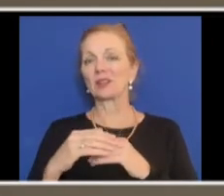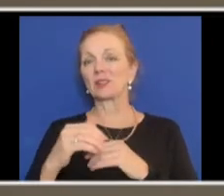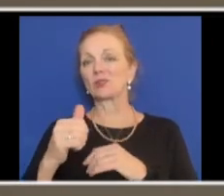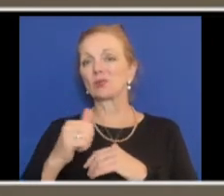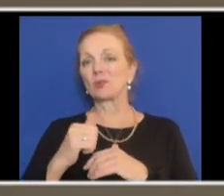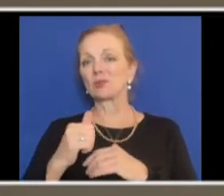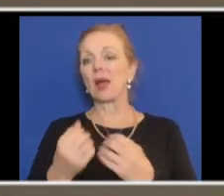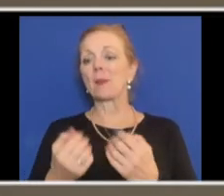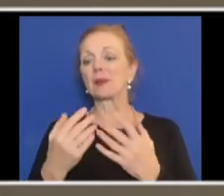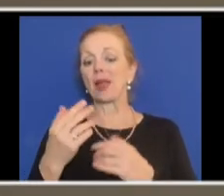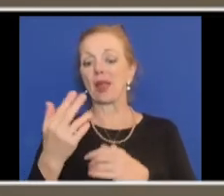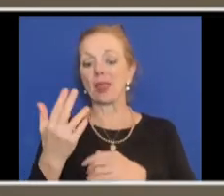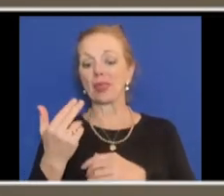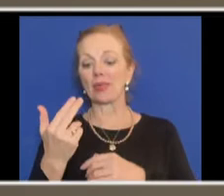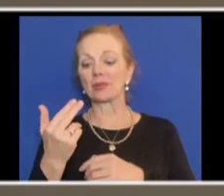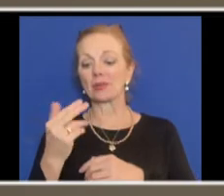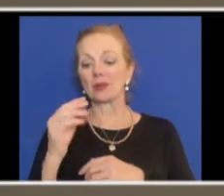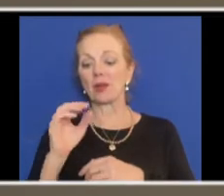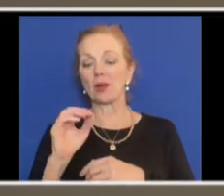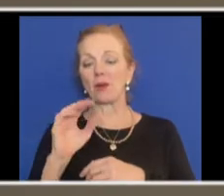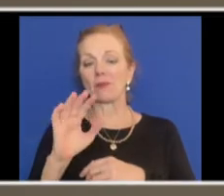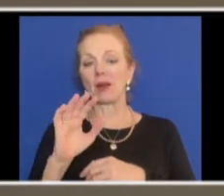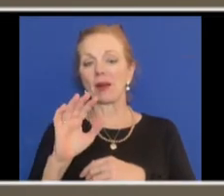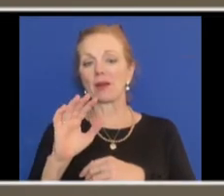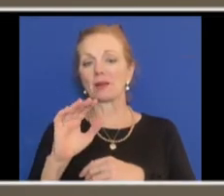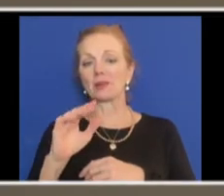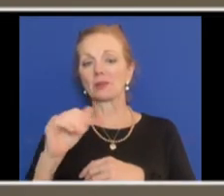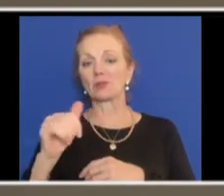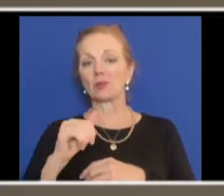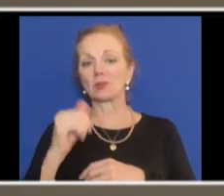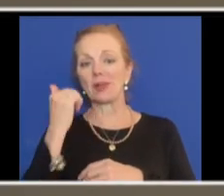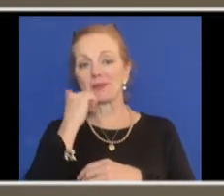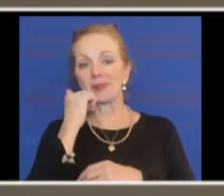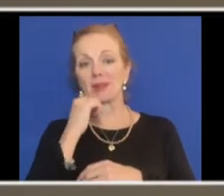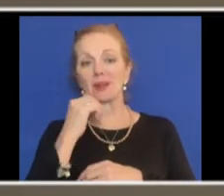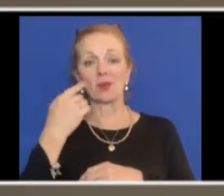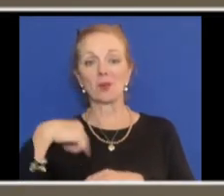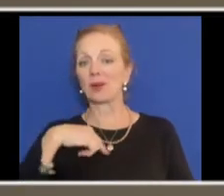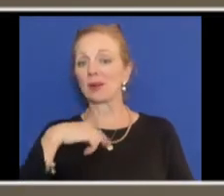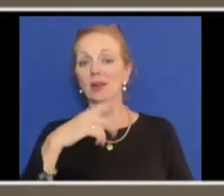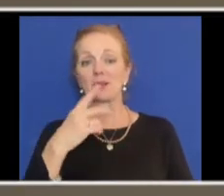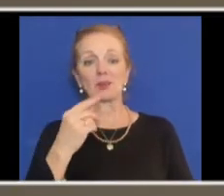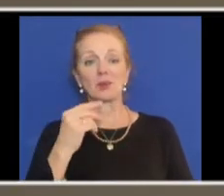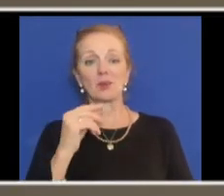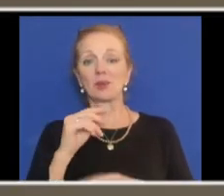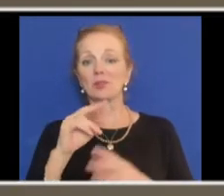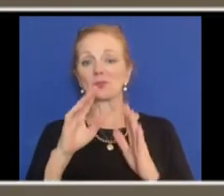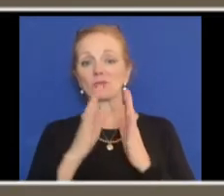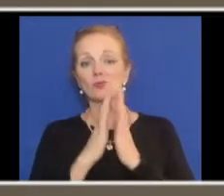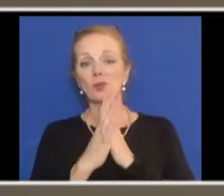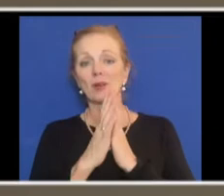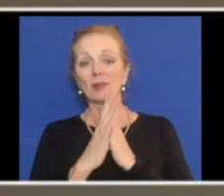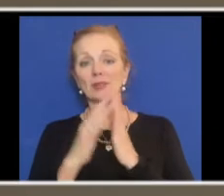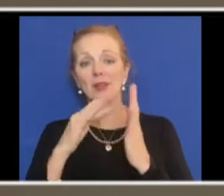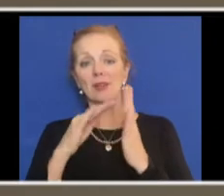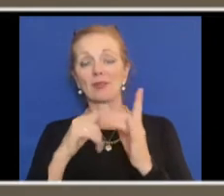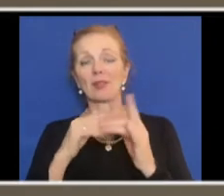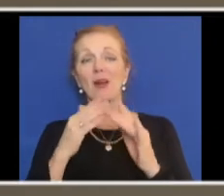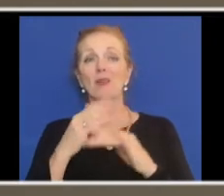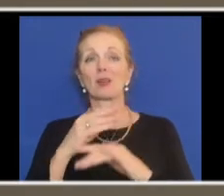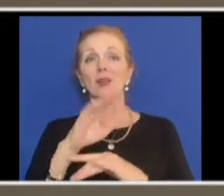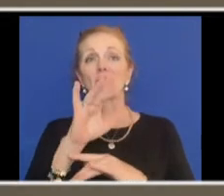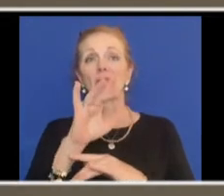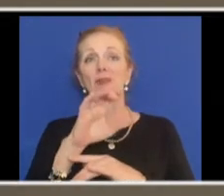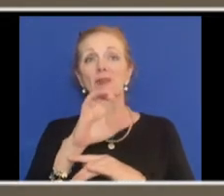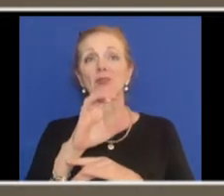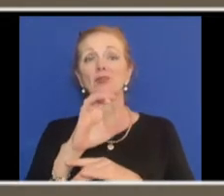uh 13.05 trips per day we don't do a traffic study unless there are at least 2500 trips